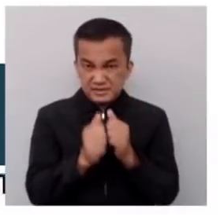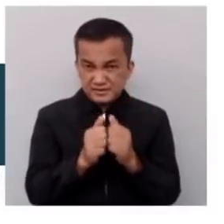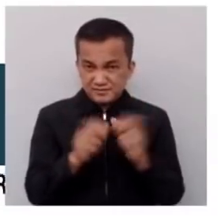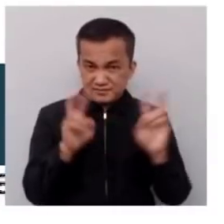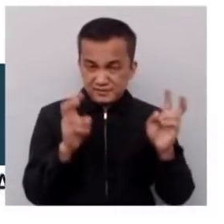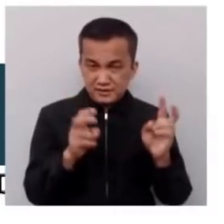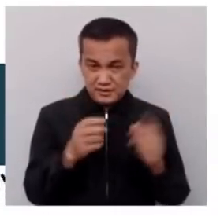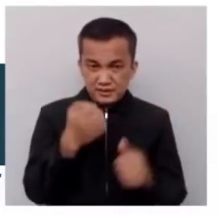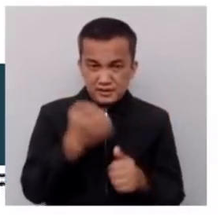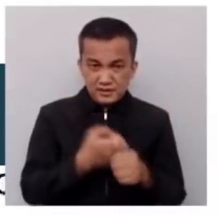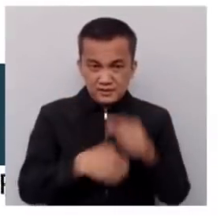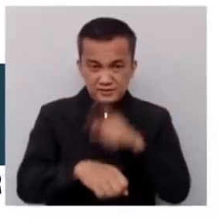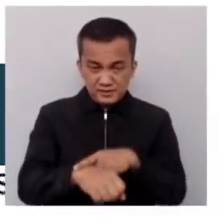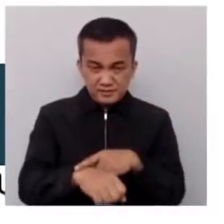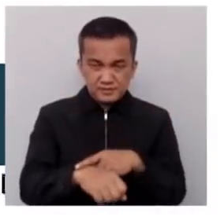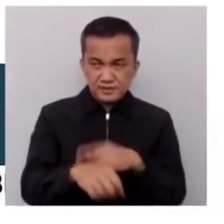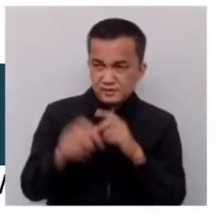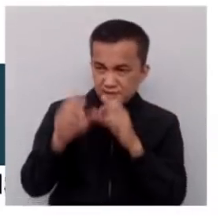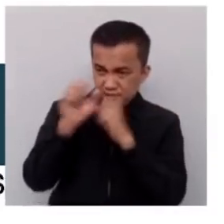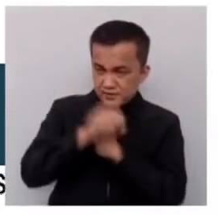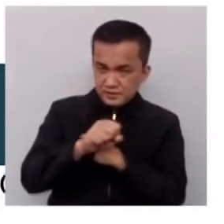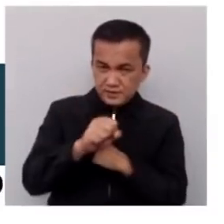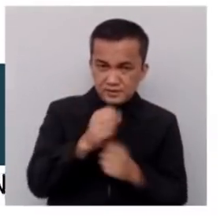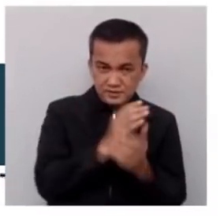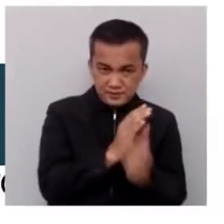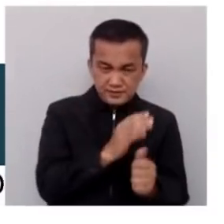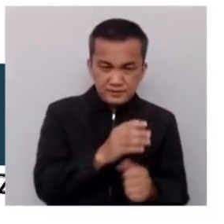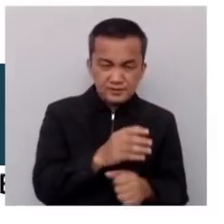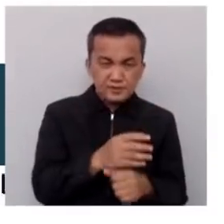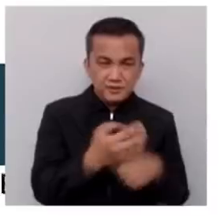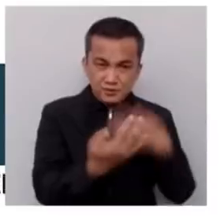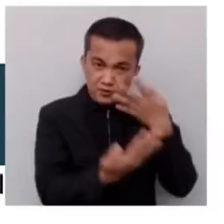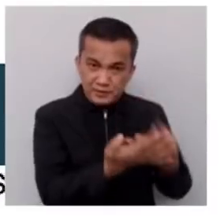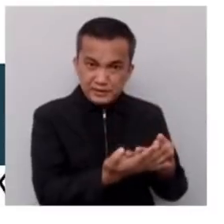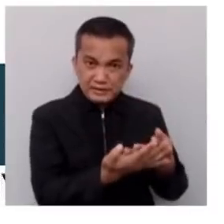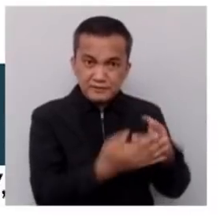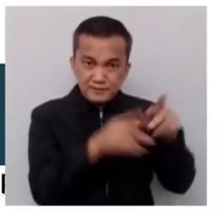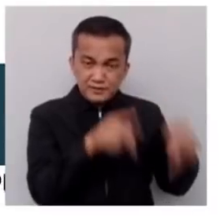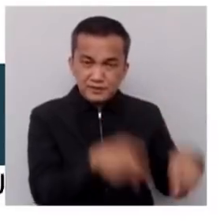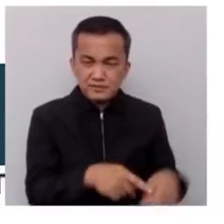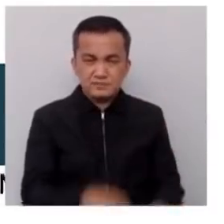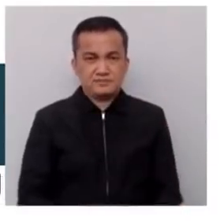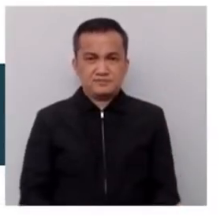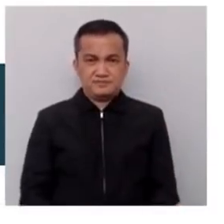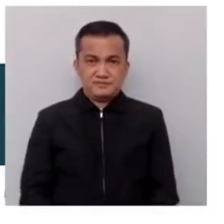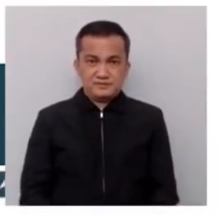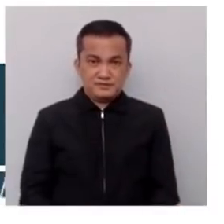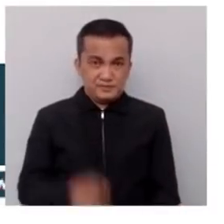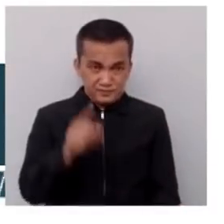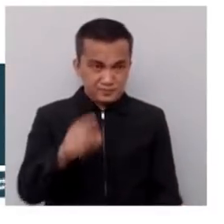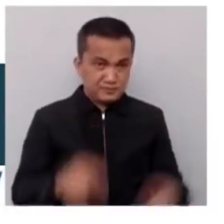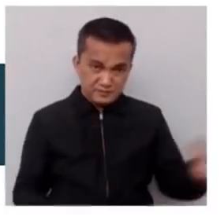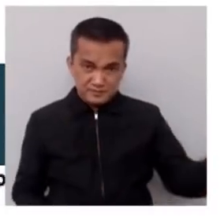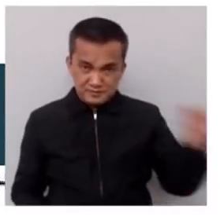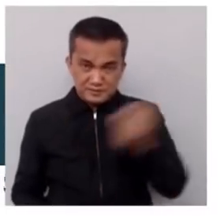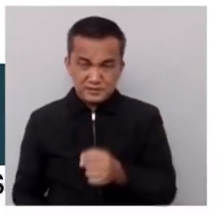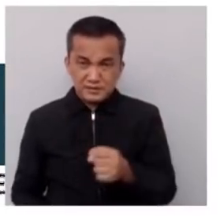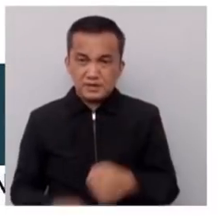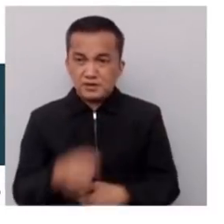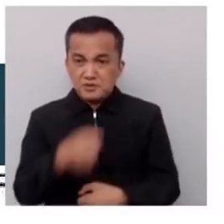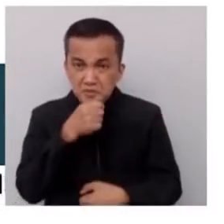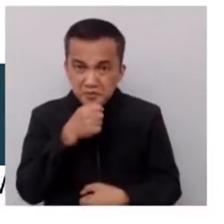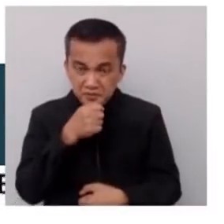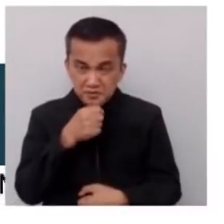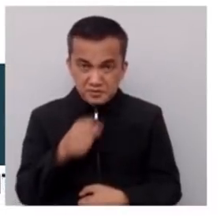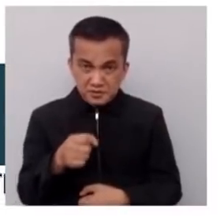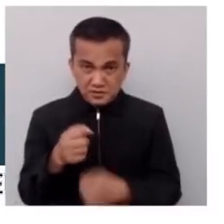every time that there is a perceived expertise of a convicted felon, we will lend them there are airwaves, and that will be